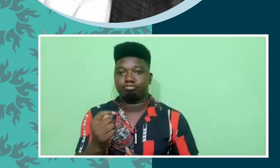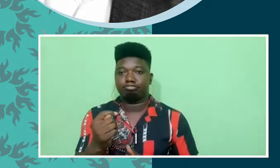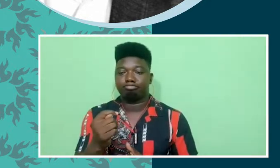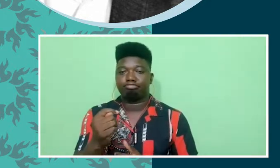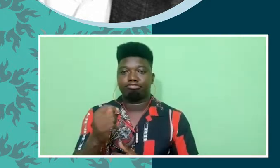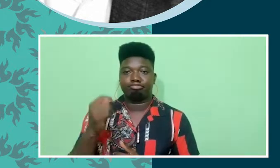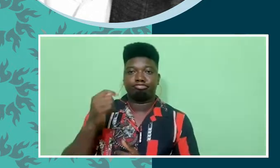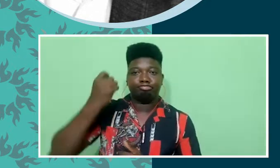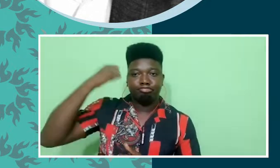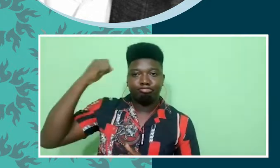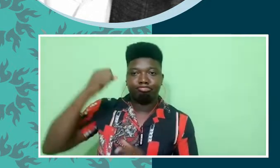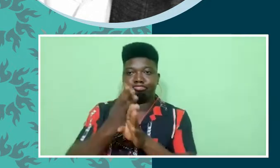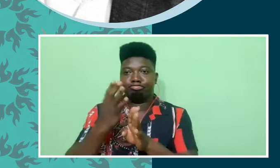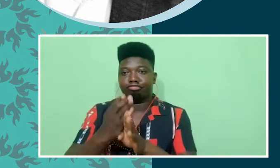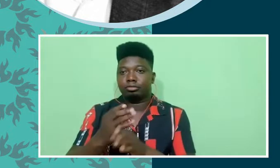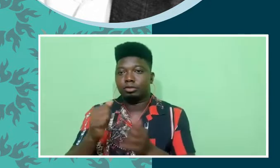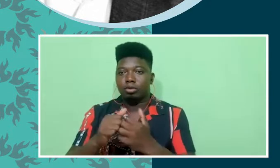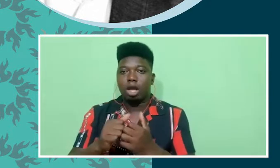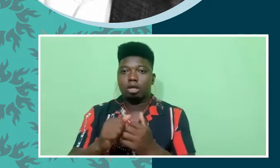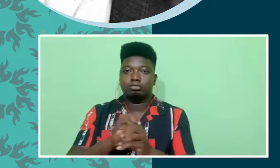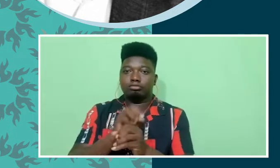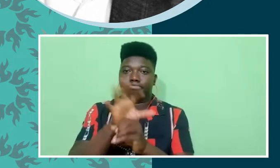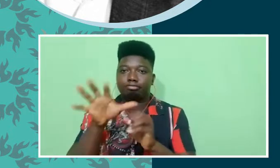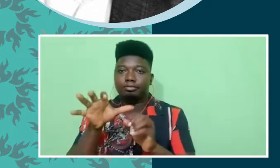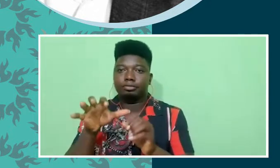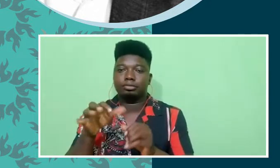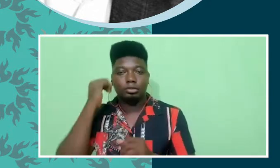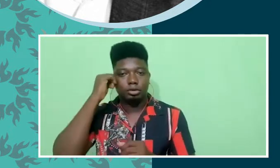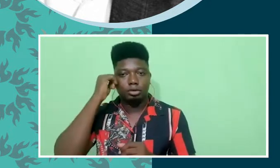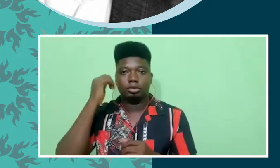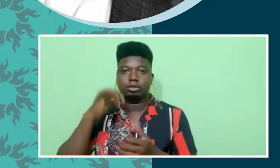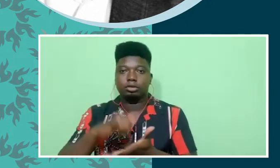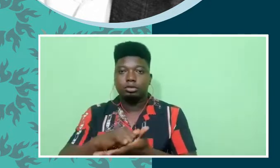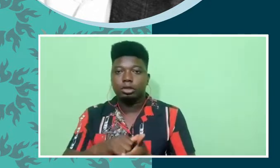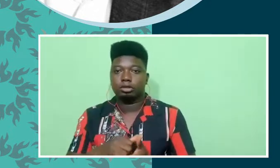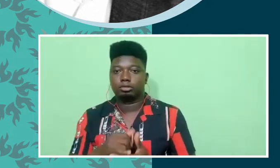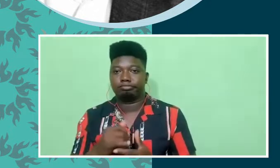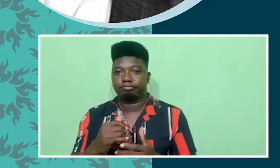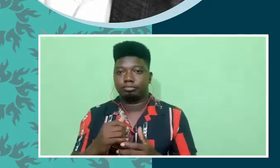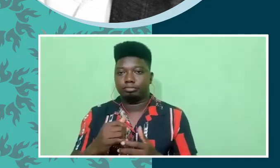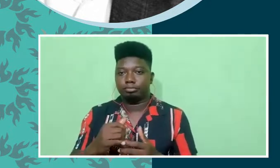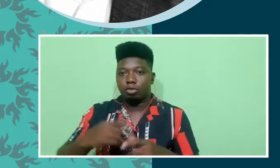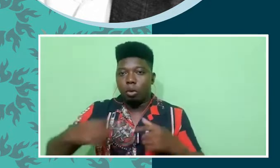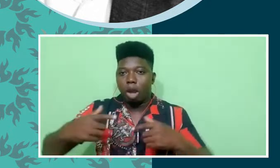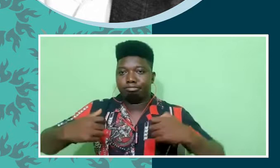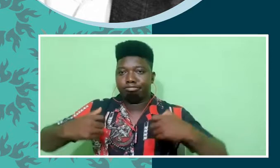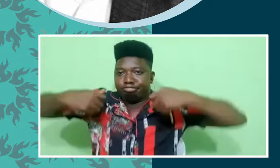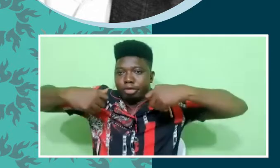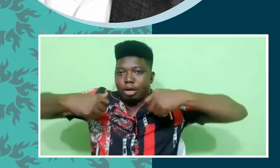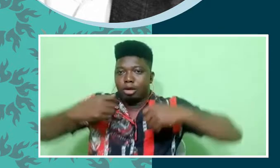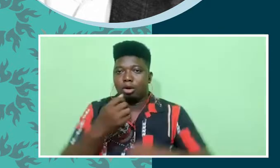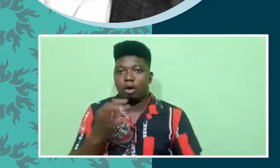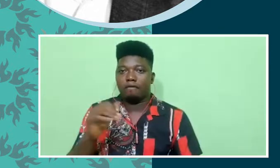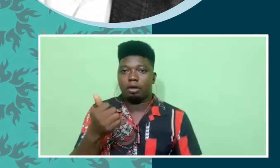nonprofit got off the hamster wheel of the giant annual gala and the giant annual day of service that depleted